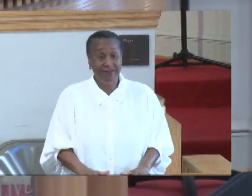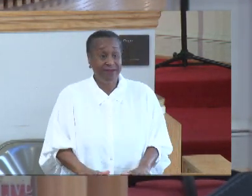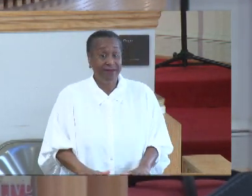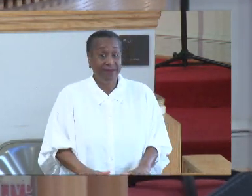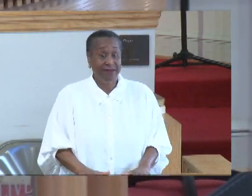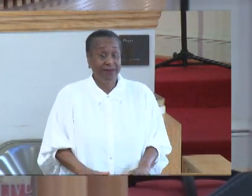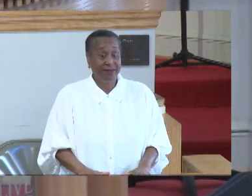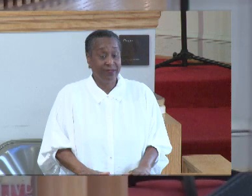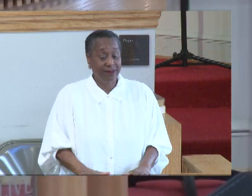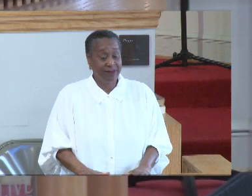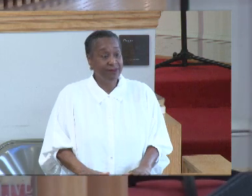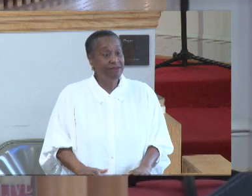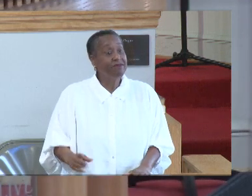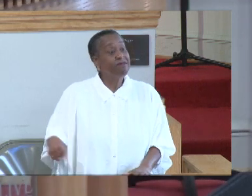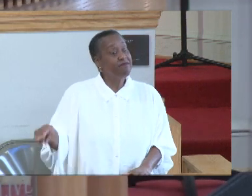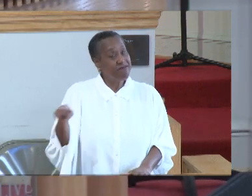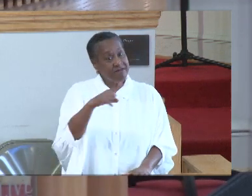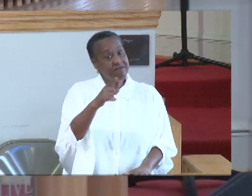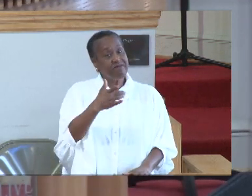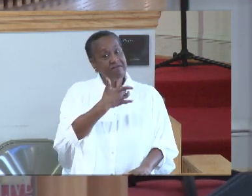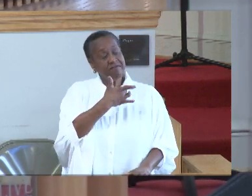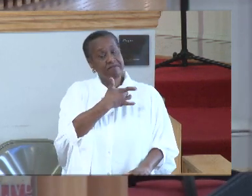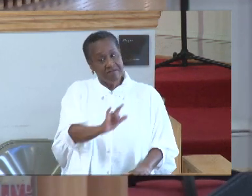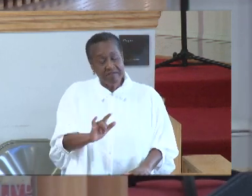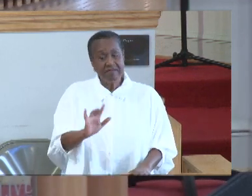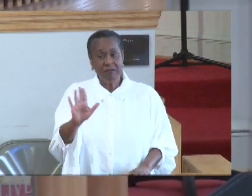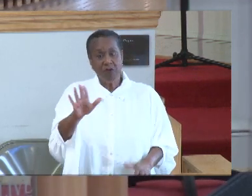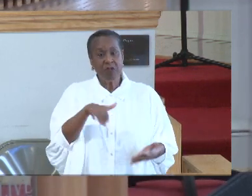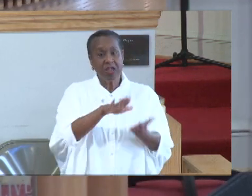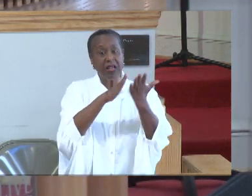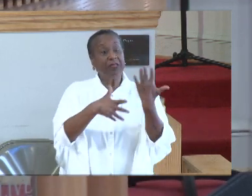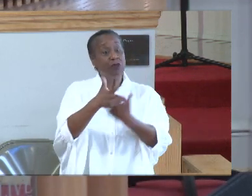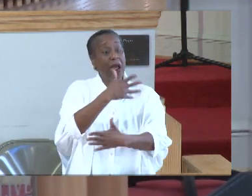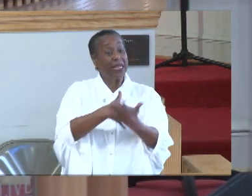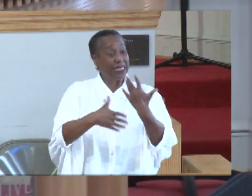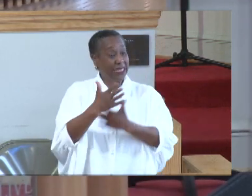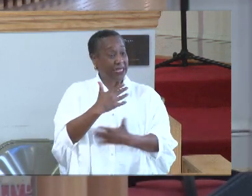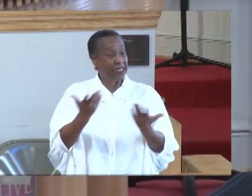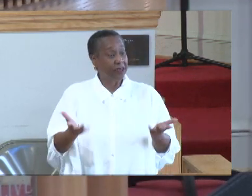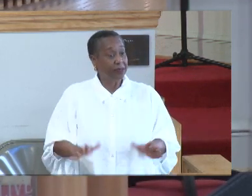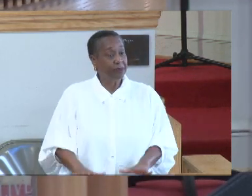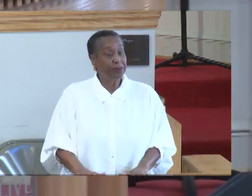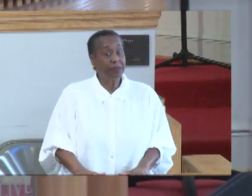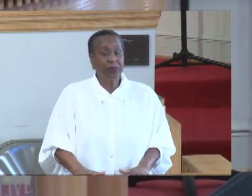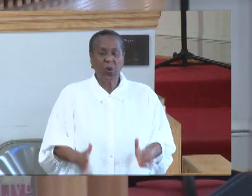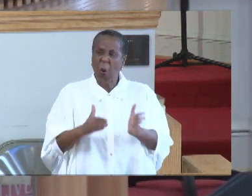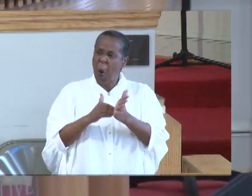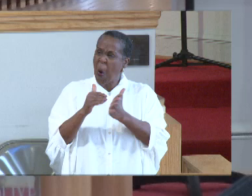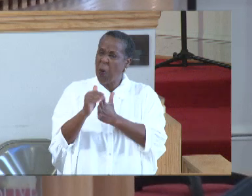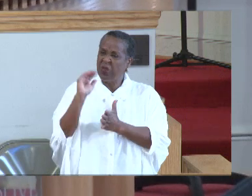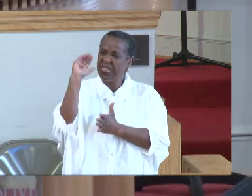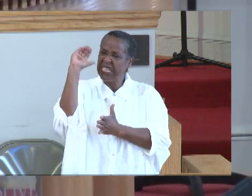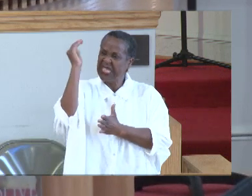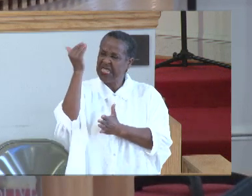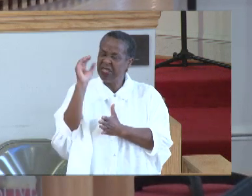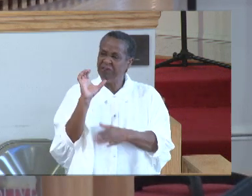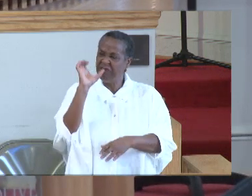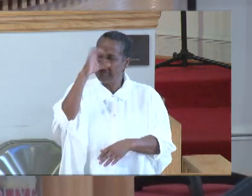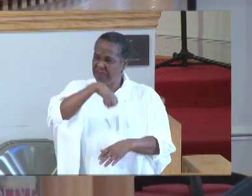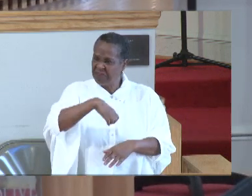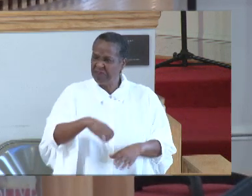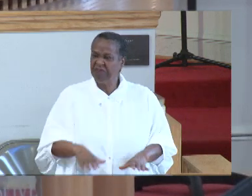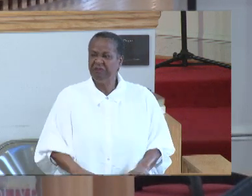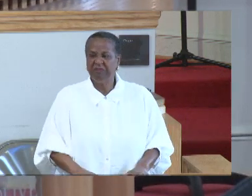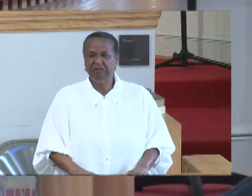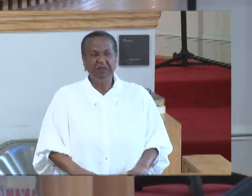to sensitize you to his presence, which often seems mysterious